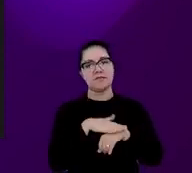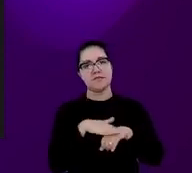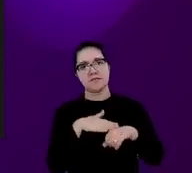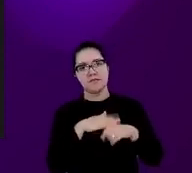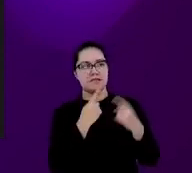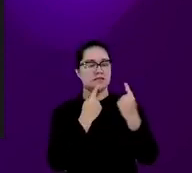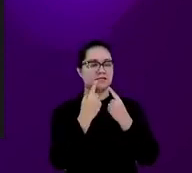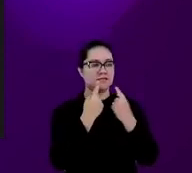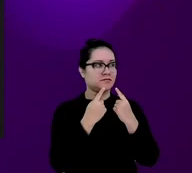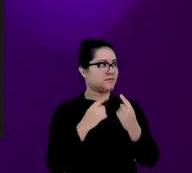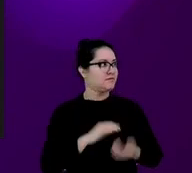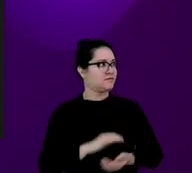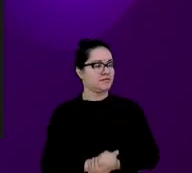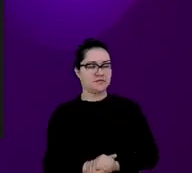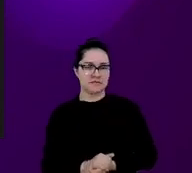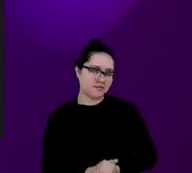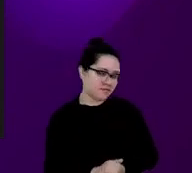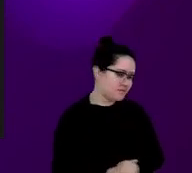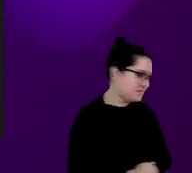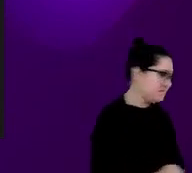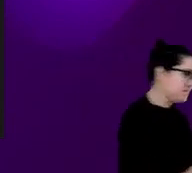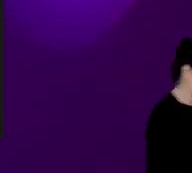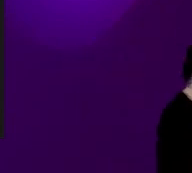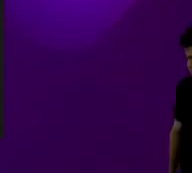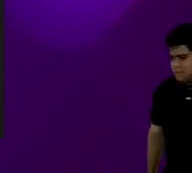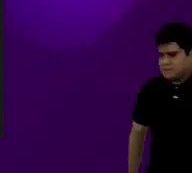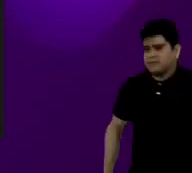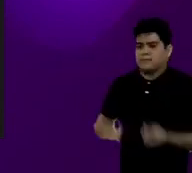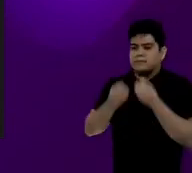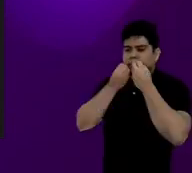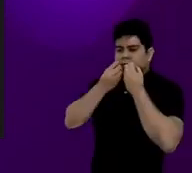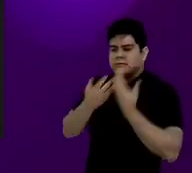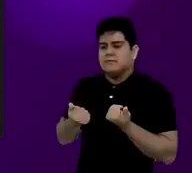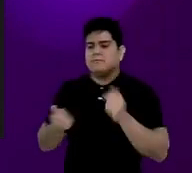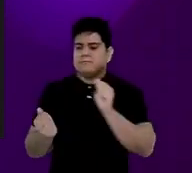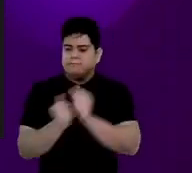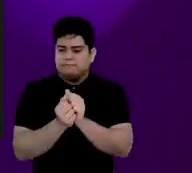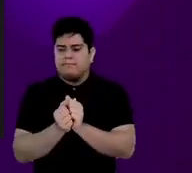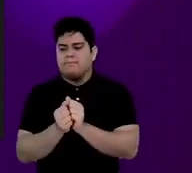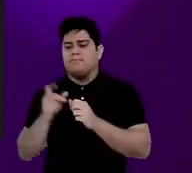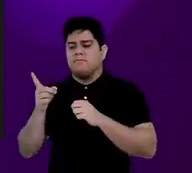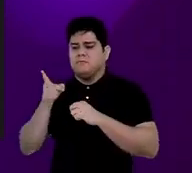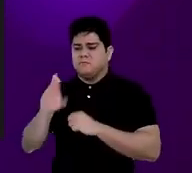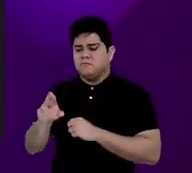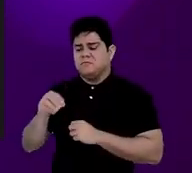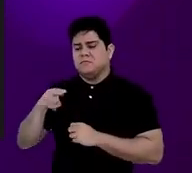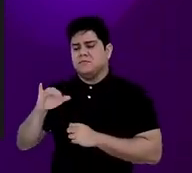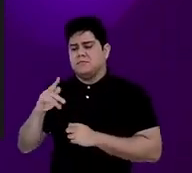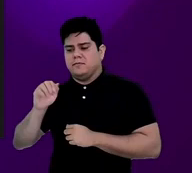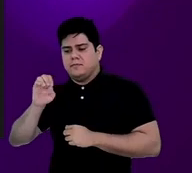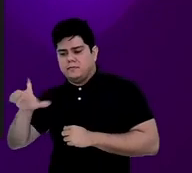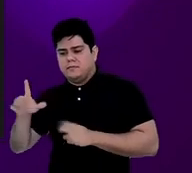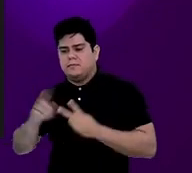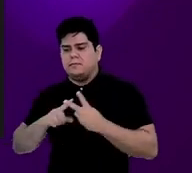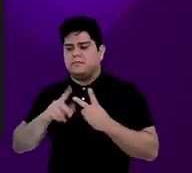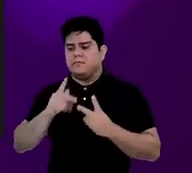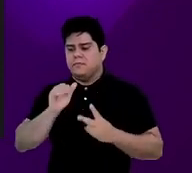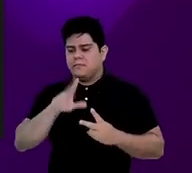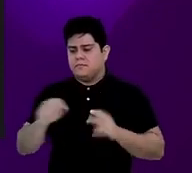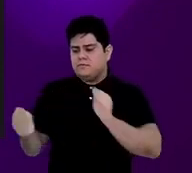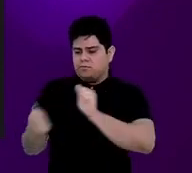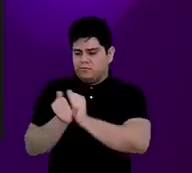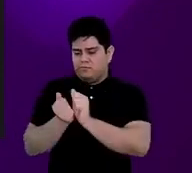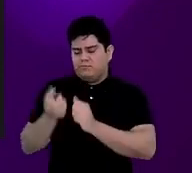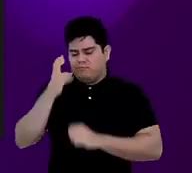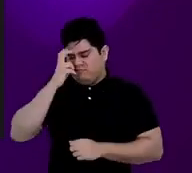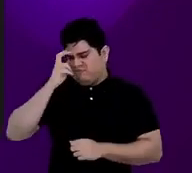with Paulo. It's really good to have both together, two good friends, very smart people from whom